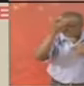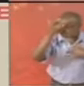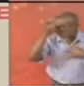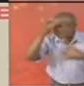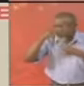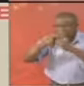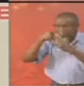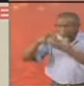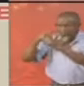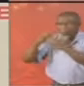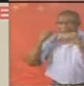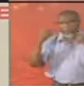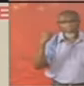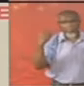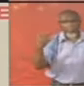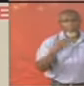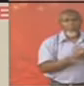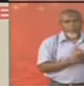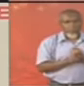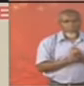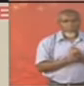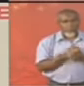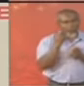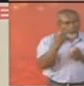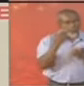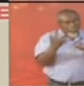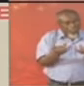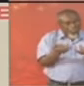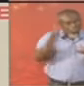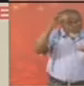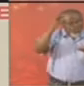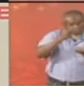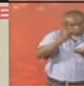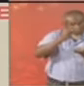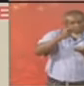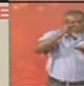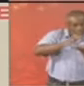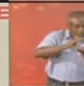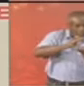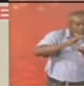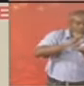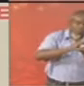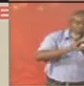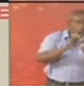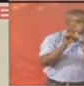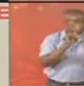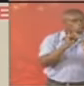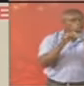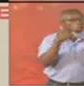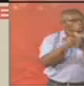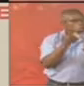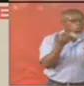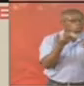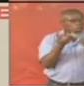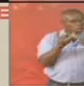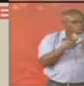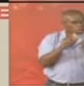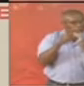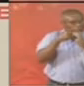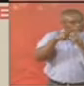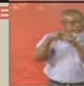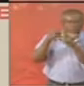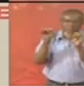side of that curve. You're seeing decreases in new cases, you're seeing decreases in deaths, showing that the vaccines have